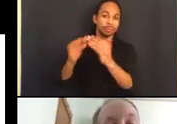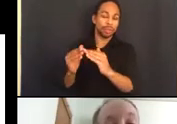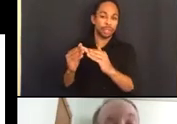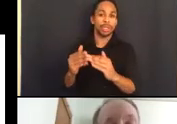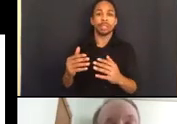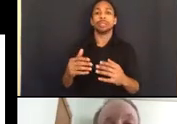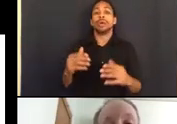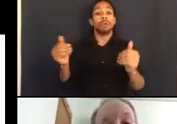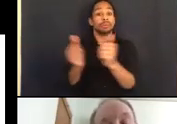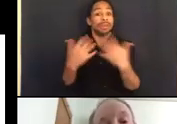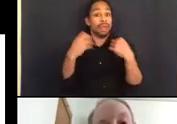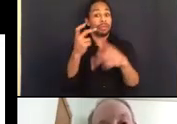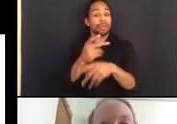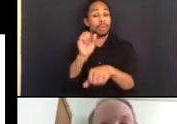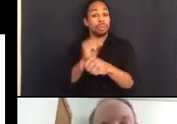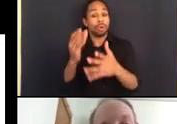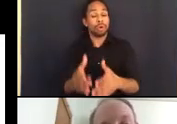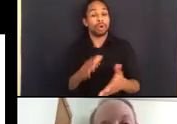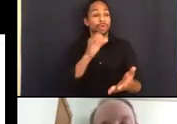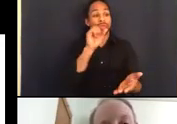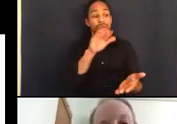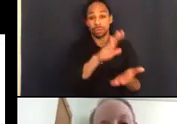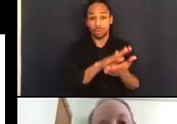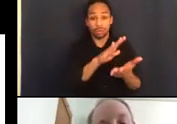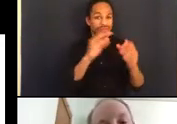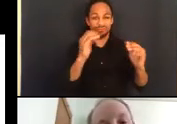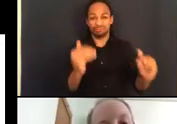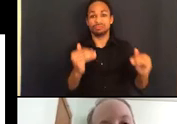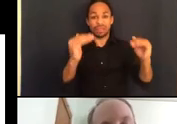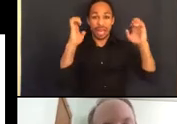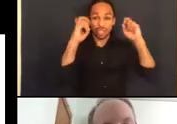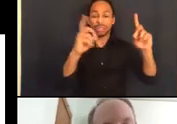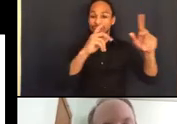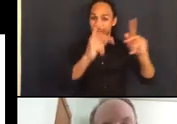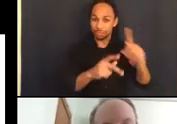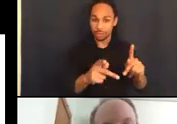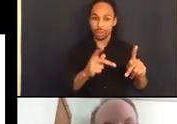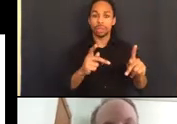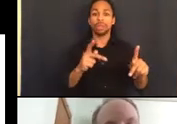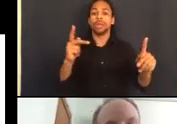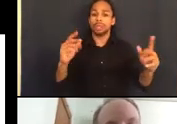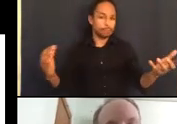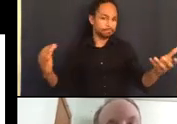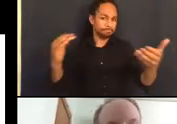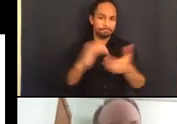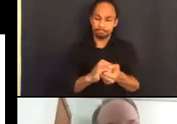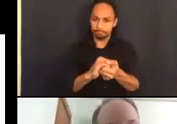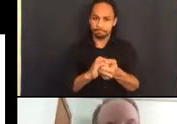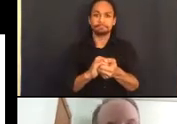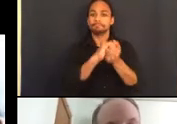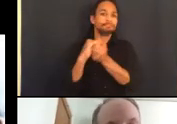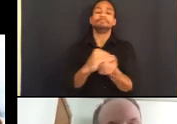and scholars as our collaborators and accomplices. So many of the wonderful people on the panel. Next